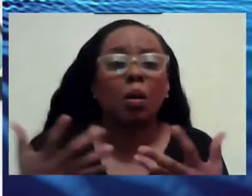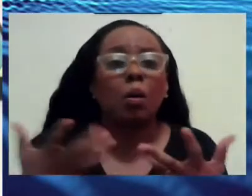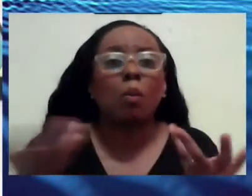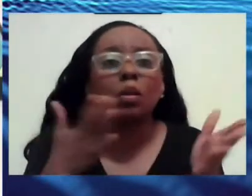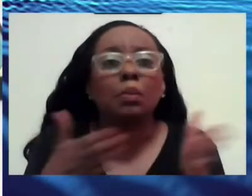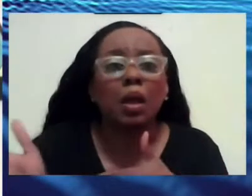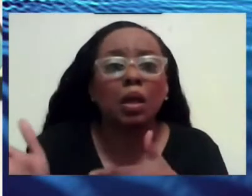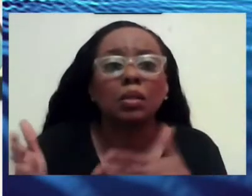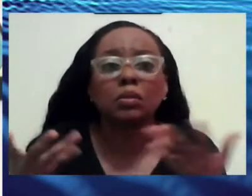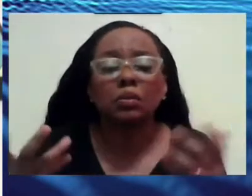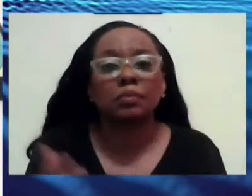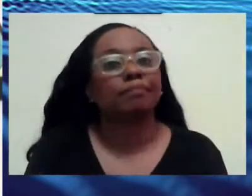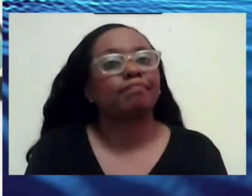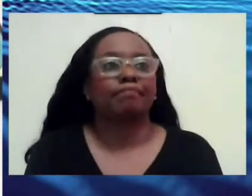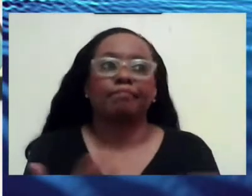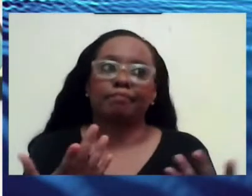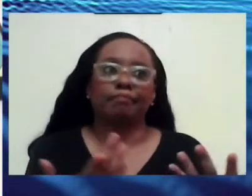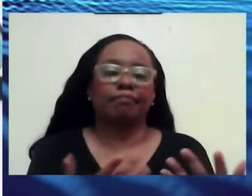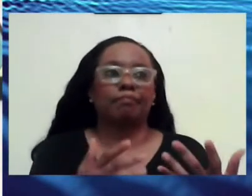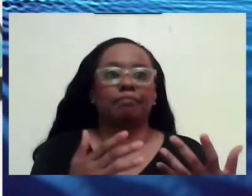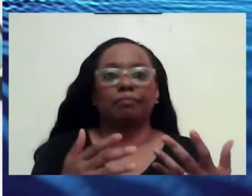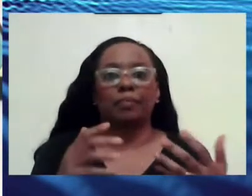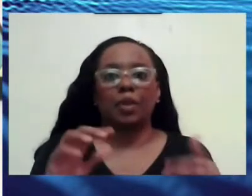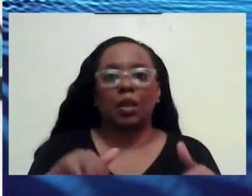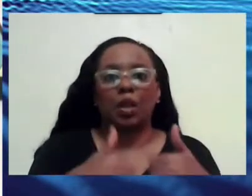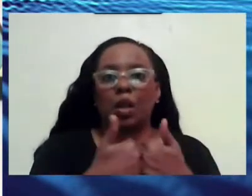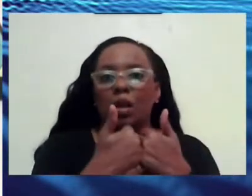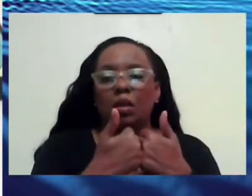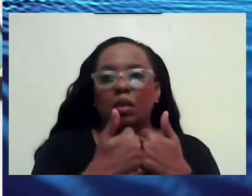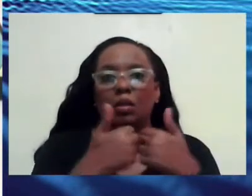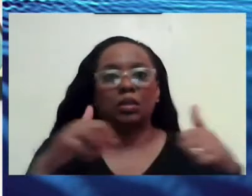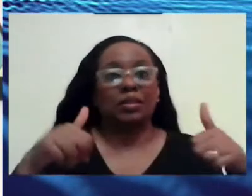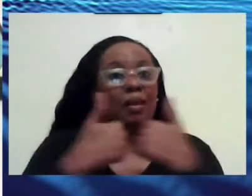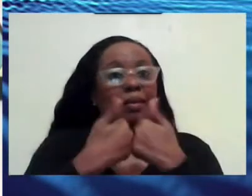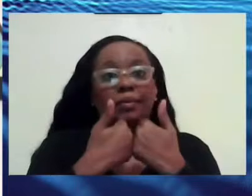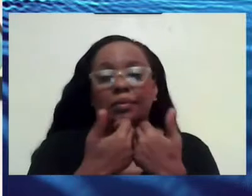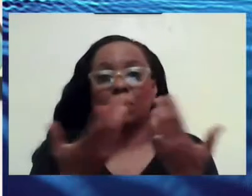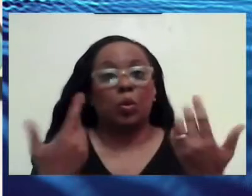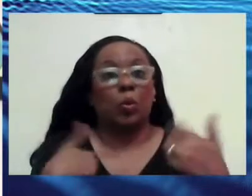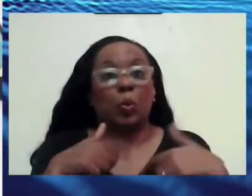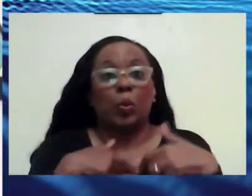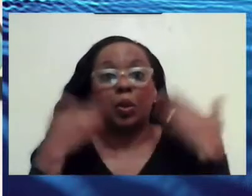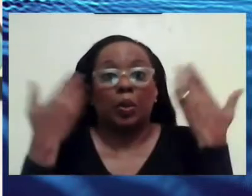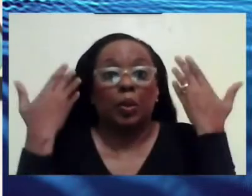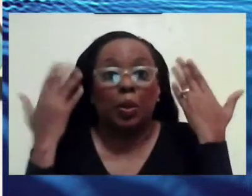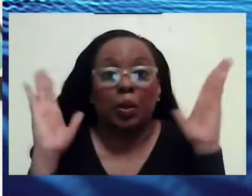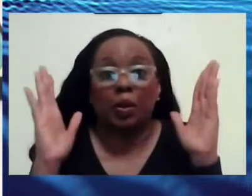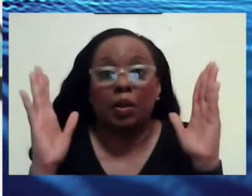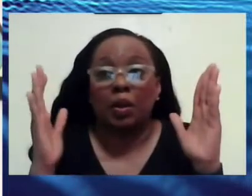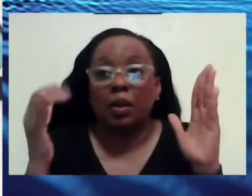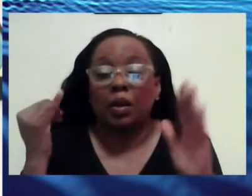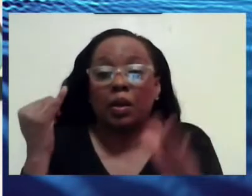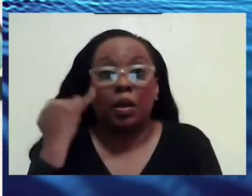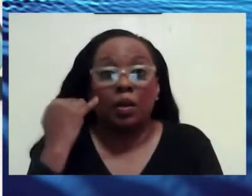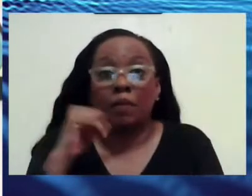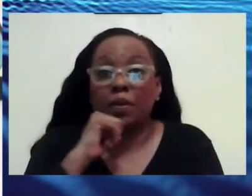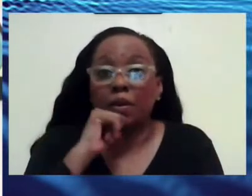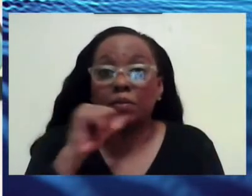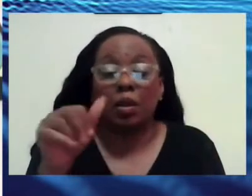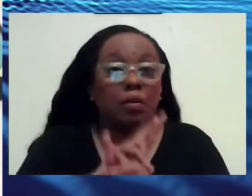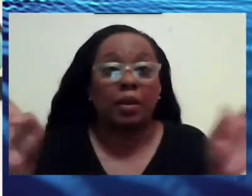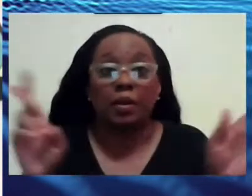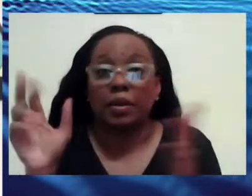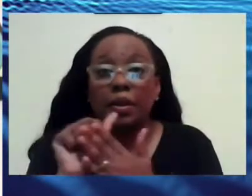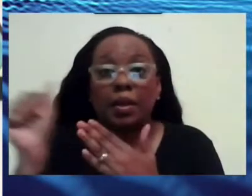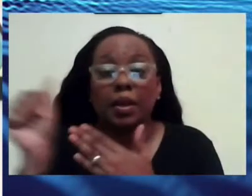was messaging me just now to say that we didn't mention specifically what will happen if we're not ready in terms of cleaning by the